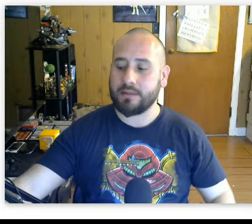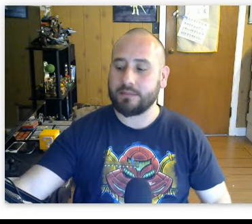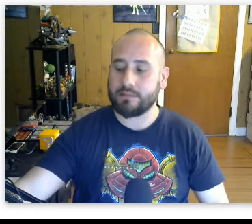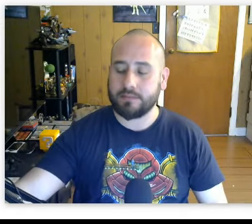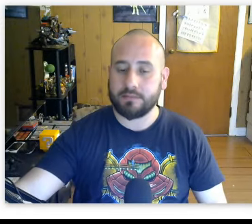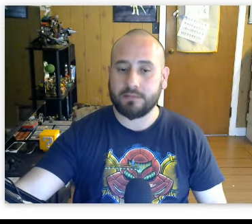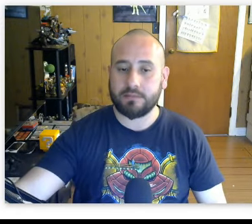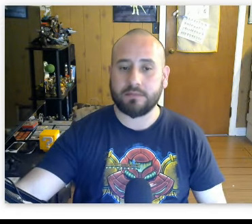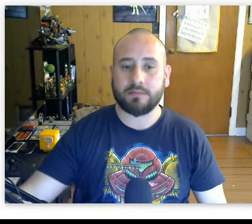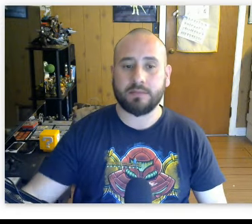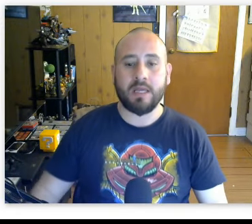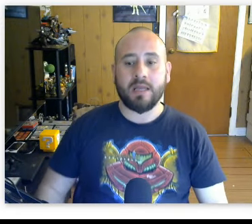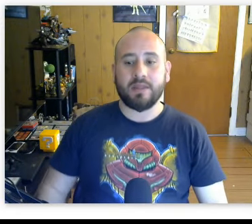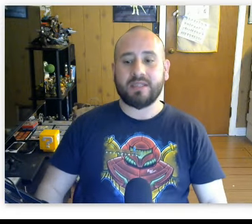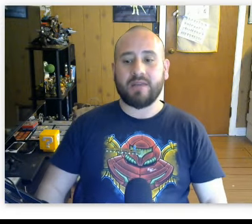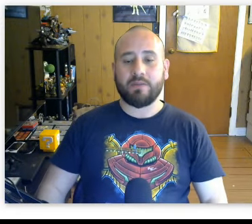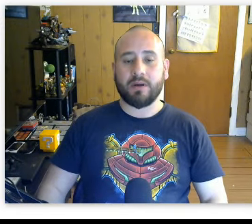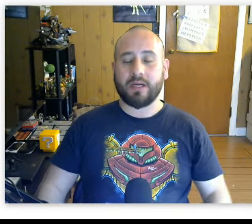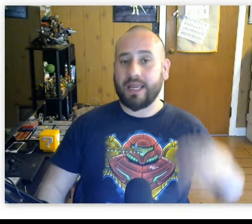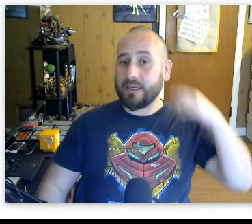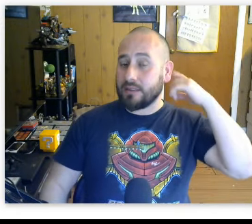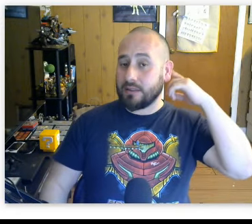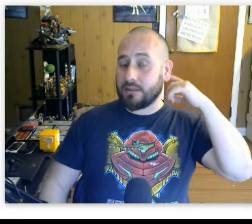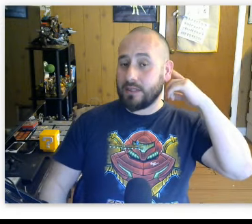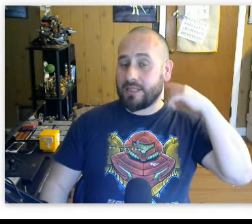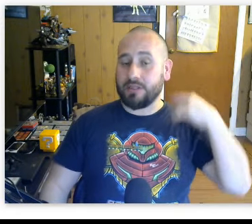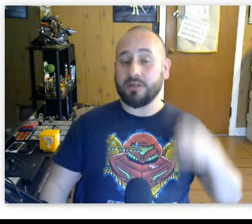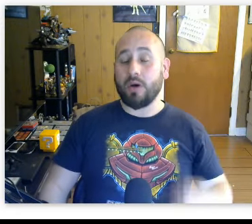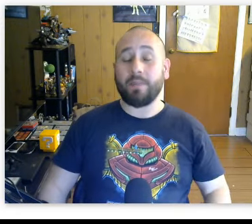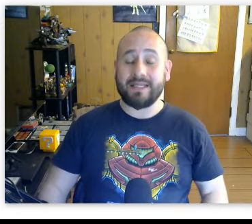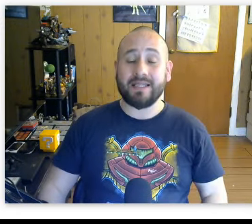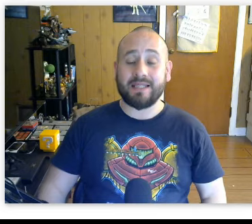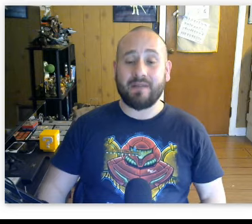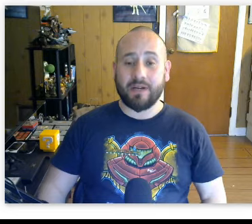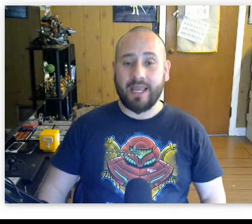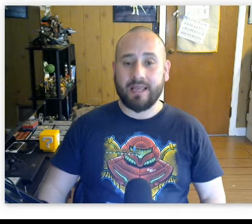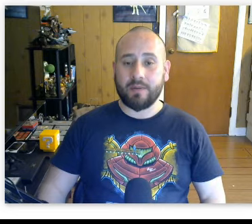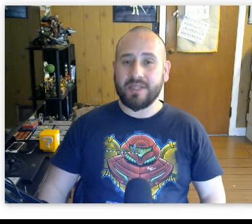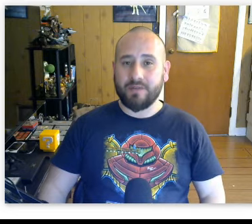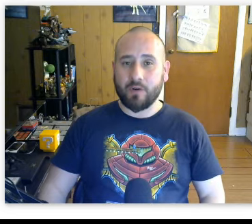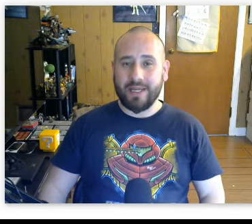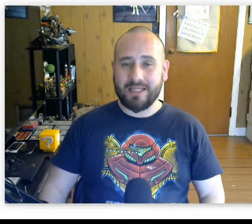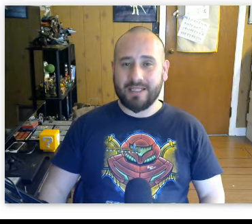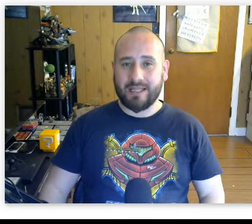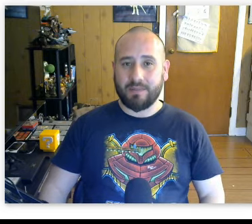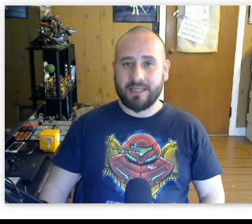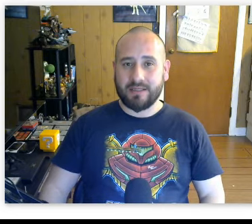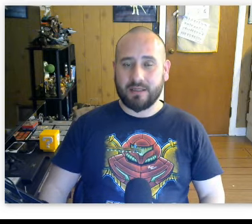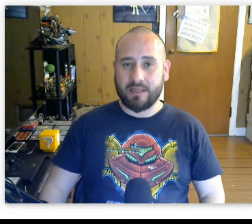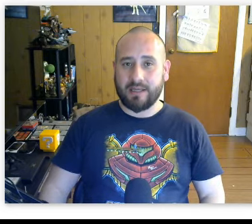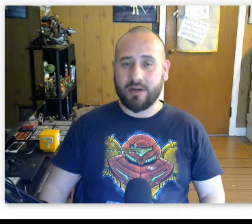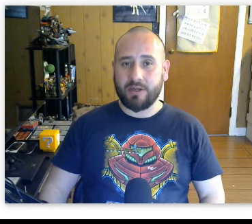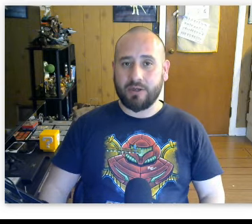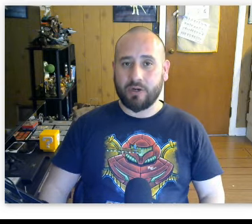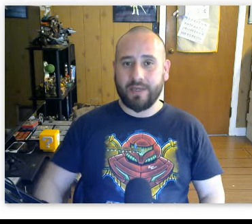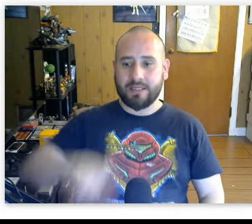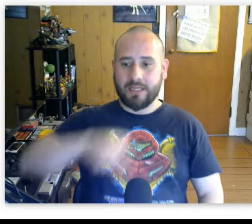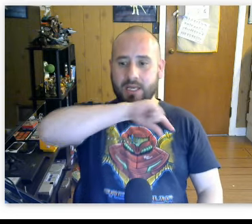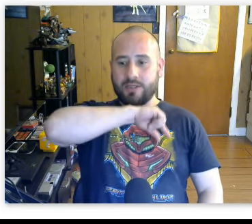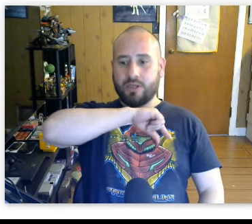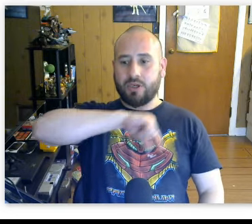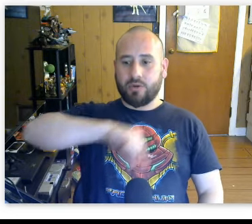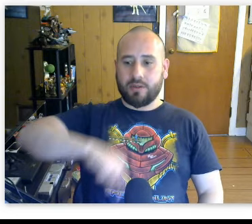Wendy's. The sign for Burger King is basically the sign for King. Remember the sign for Queens, like the place, like area in New York,